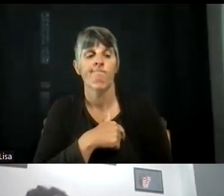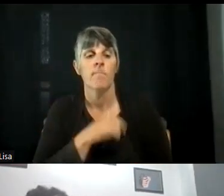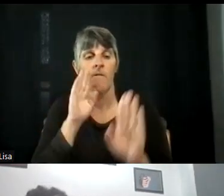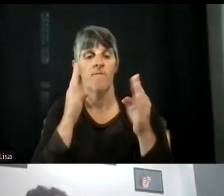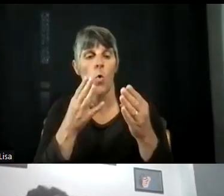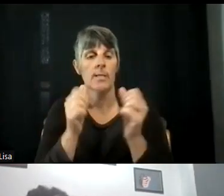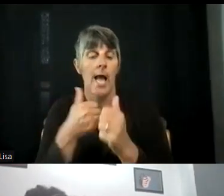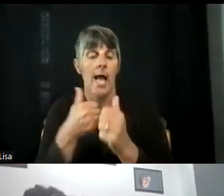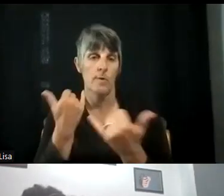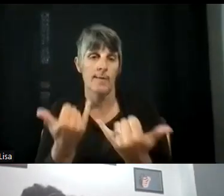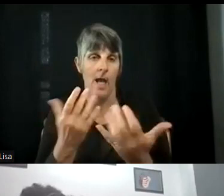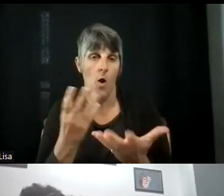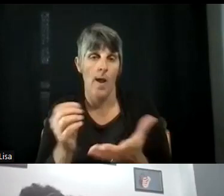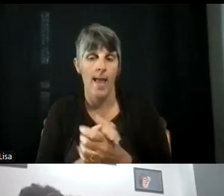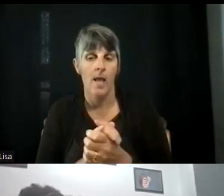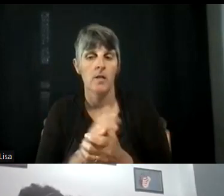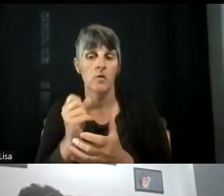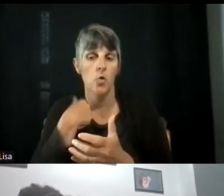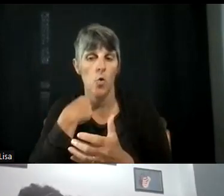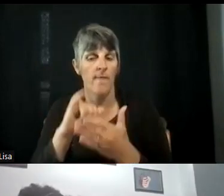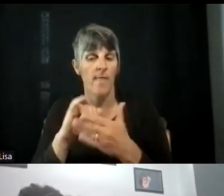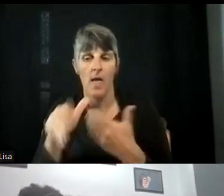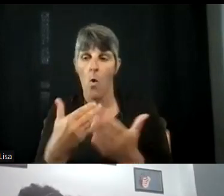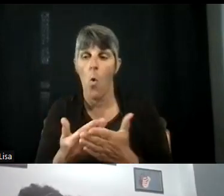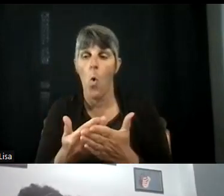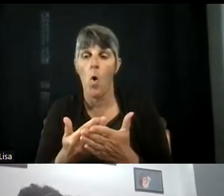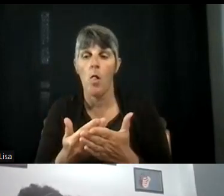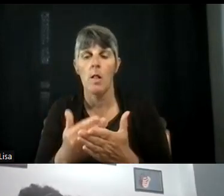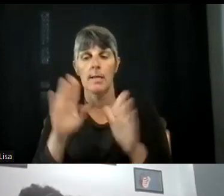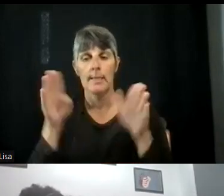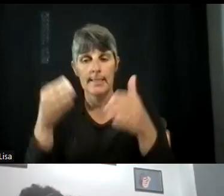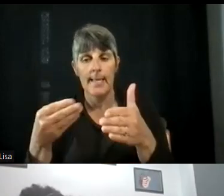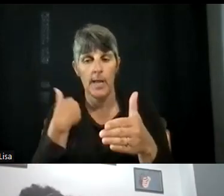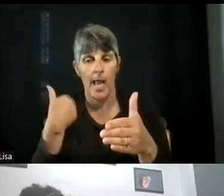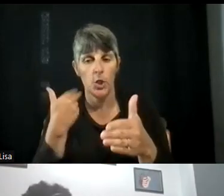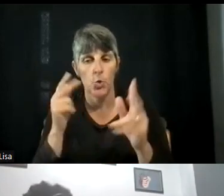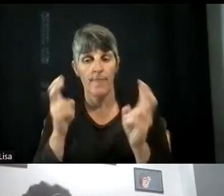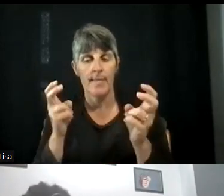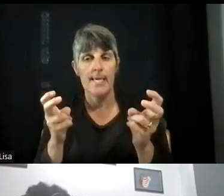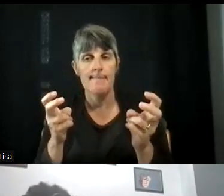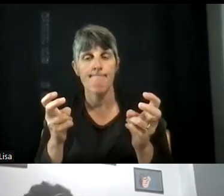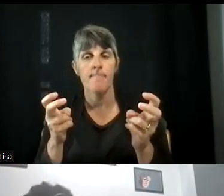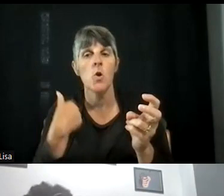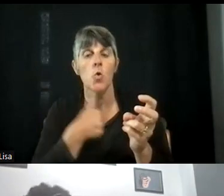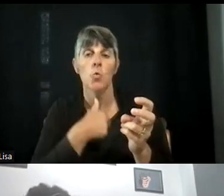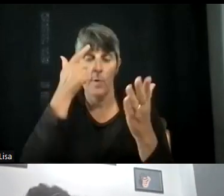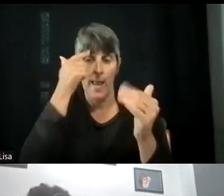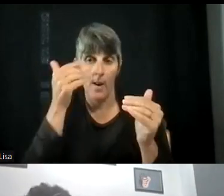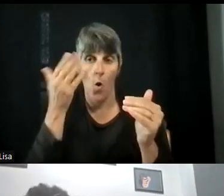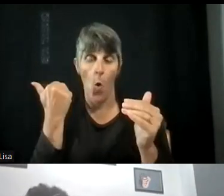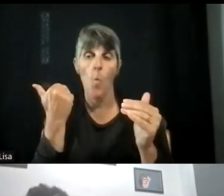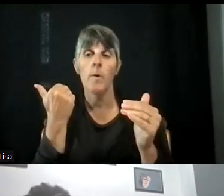focus on youth now. And so I think that whole centering youth theme, which we had hoped to